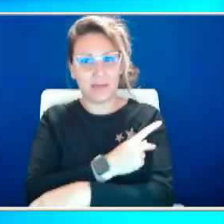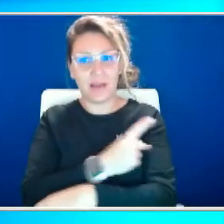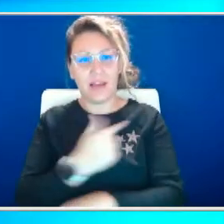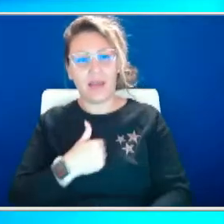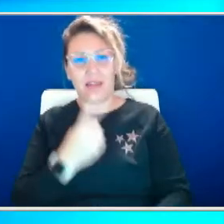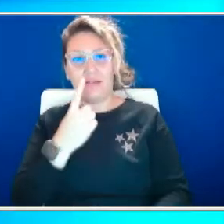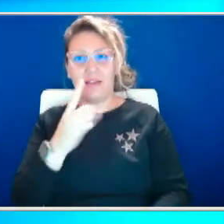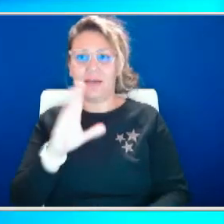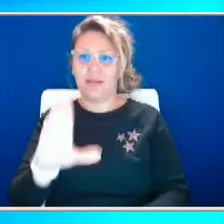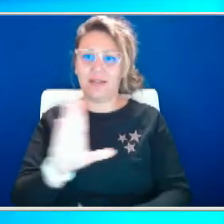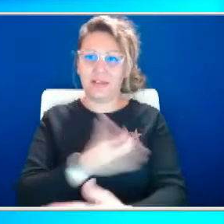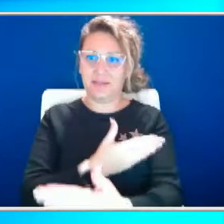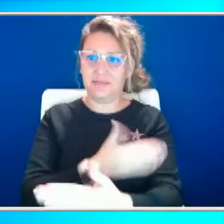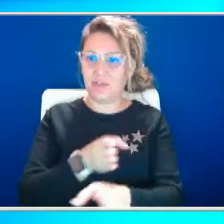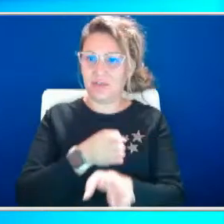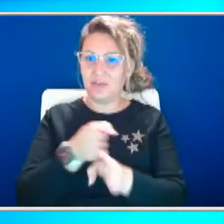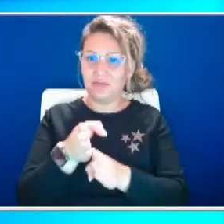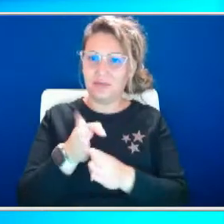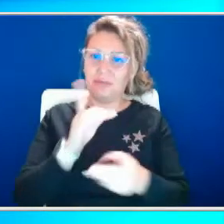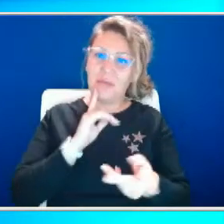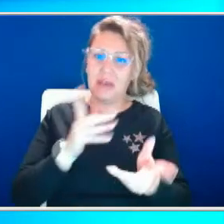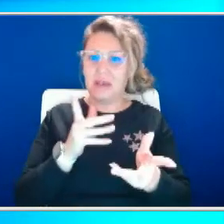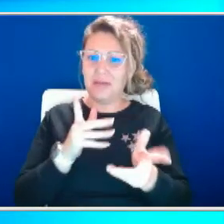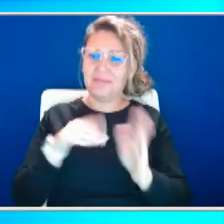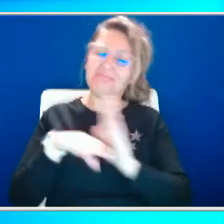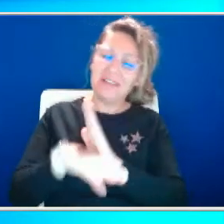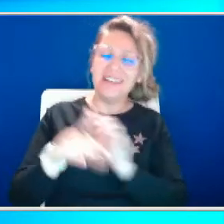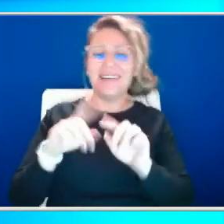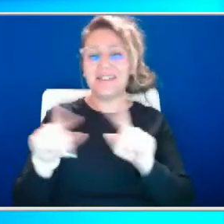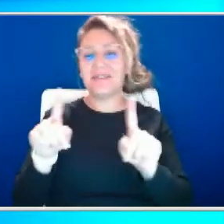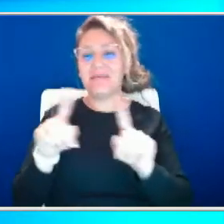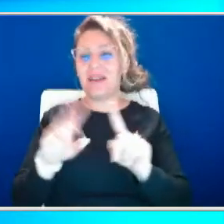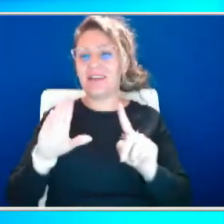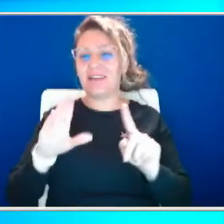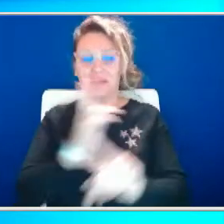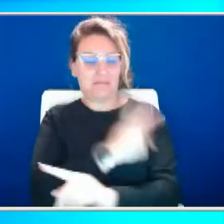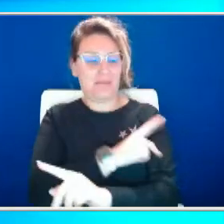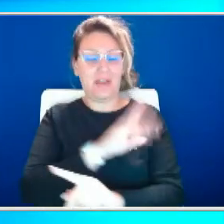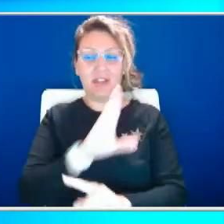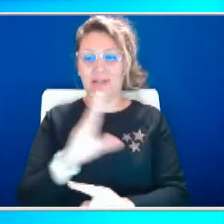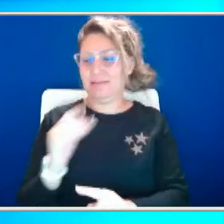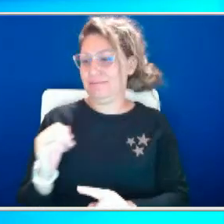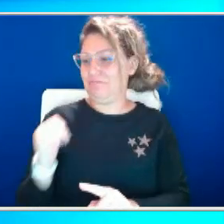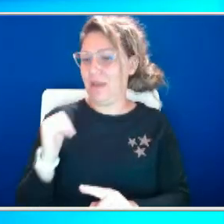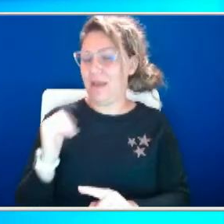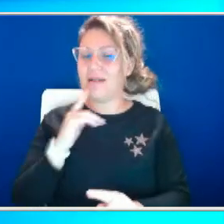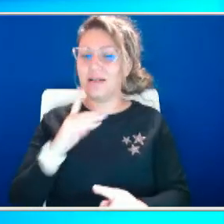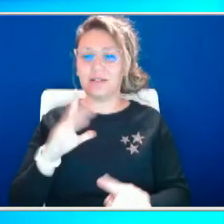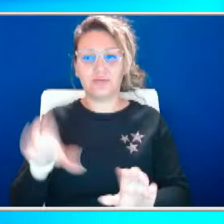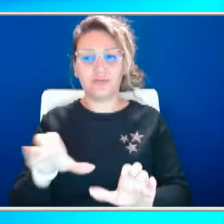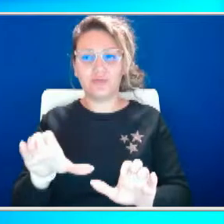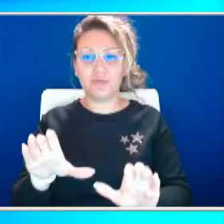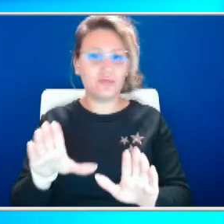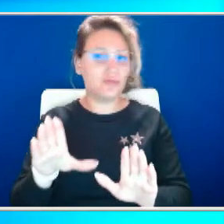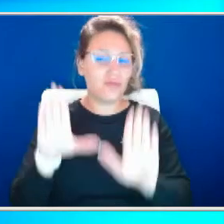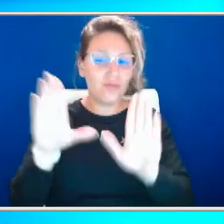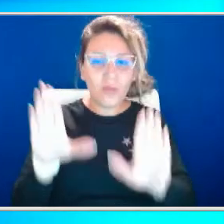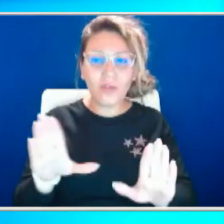of on the downside, but as a patient for his back, he's doing wonderfully. He's been one of the patients